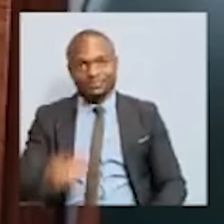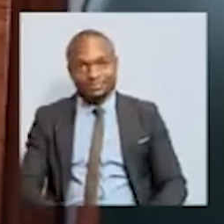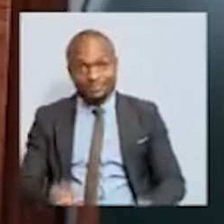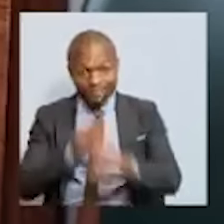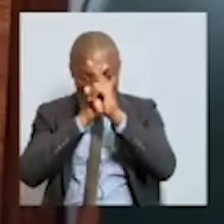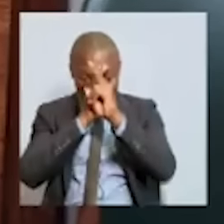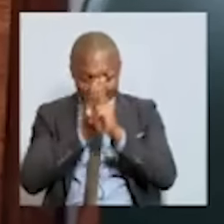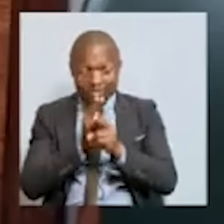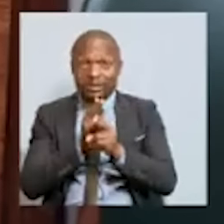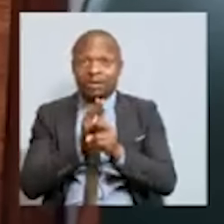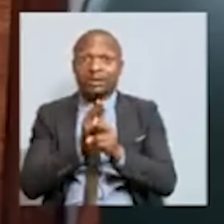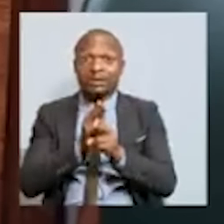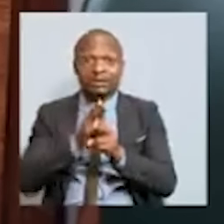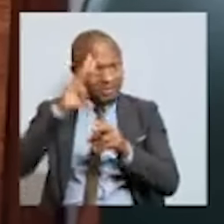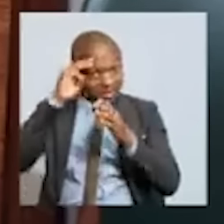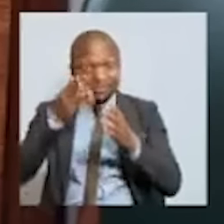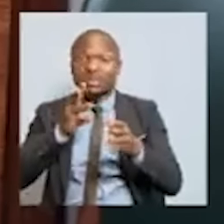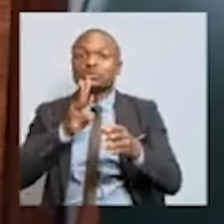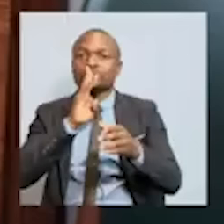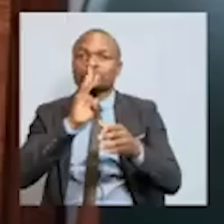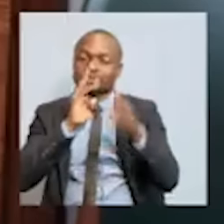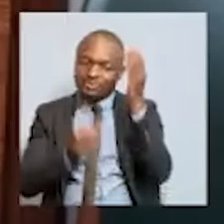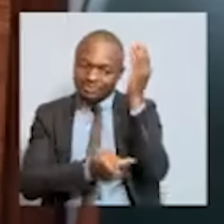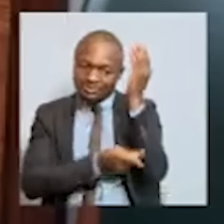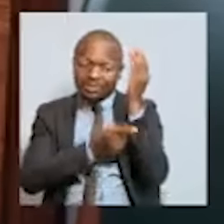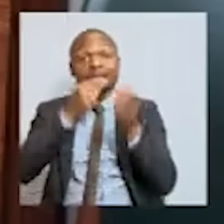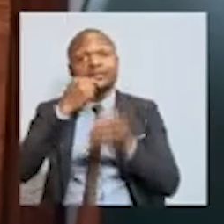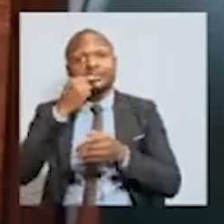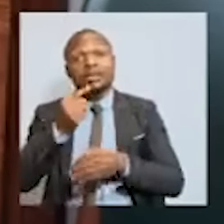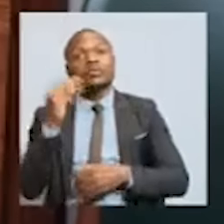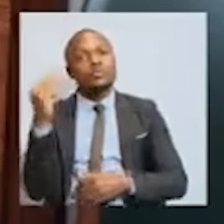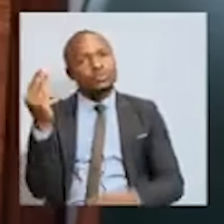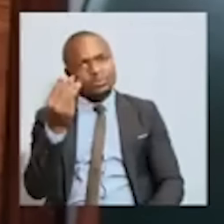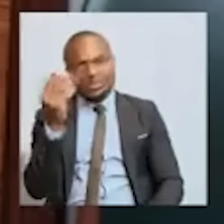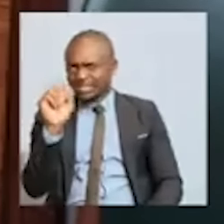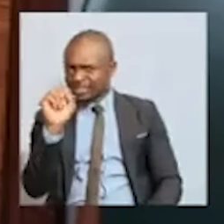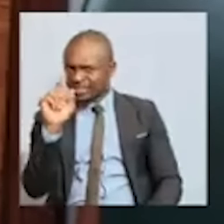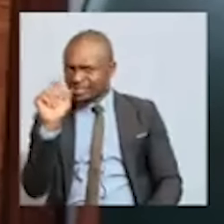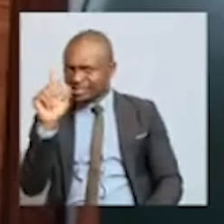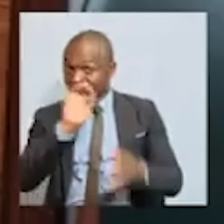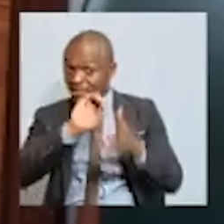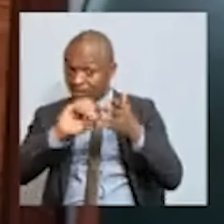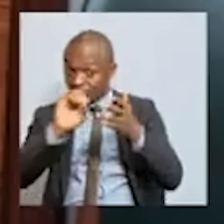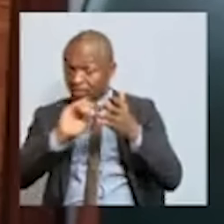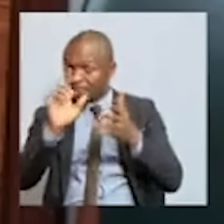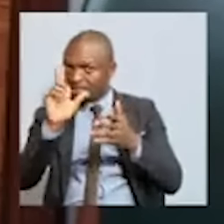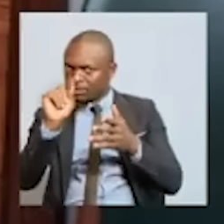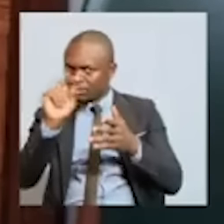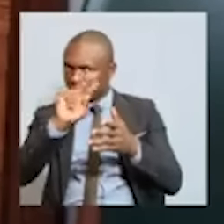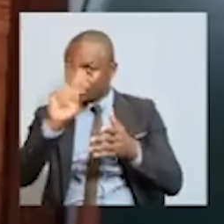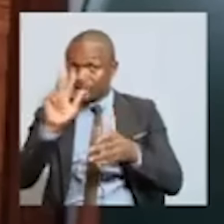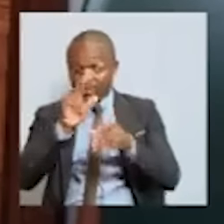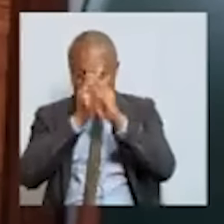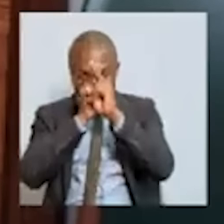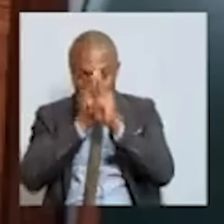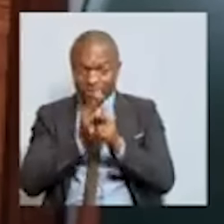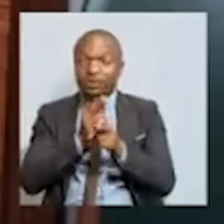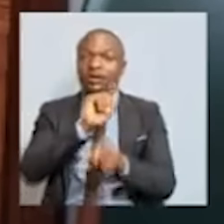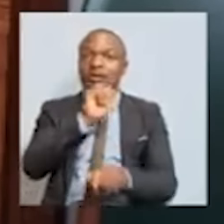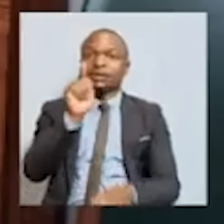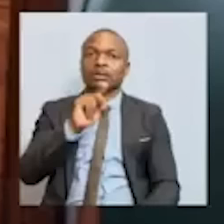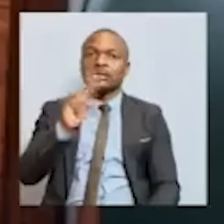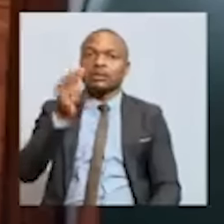October 2023. Honorable M. Imposha MP alleged that on Wednesday, 11th October 2023, Mr. Munir Zulu